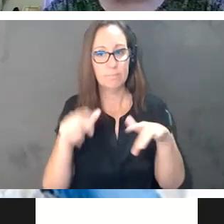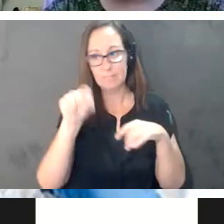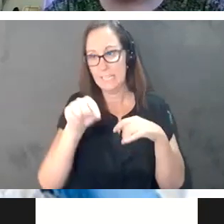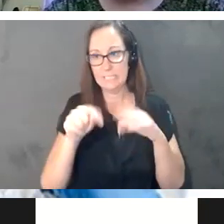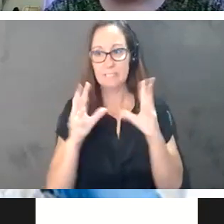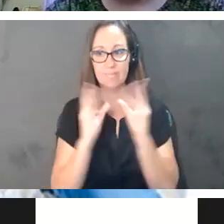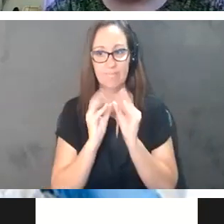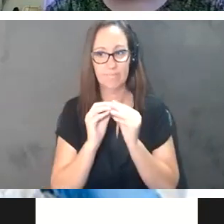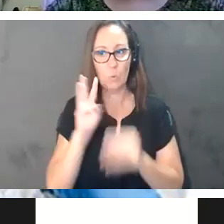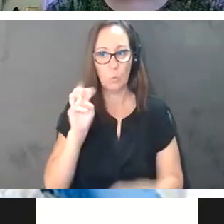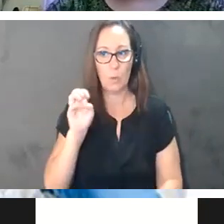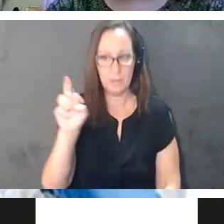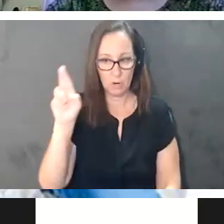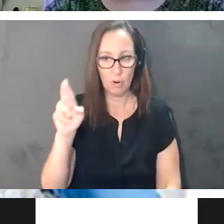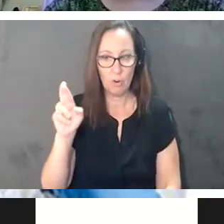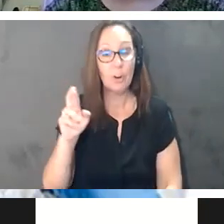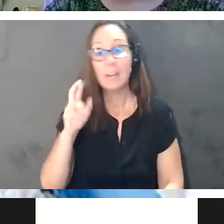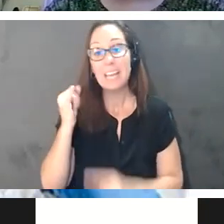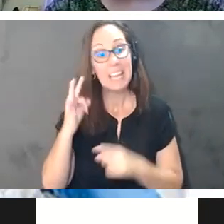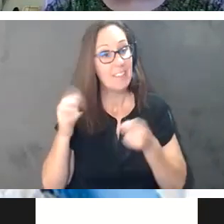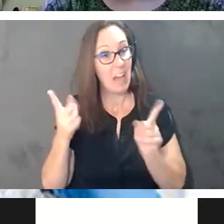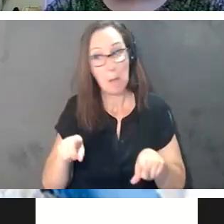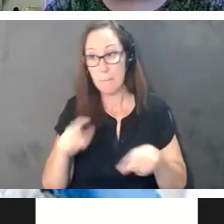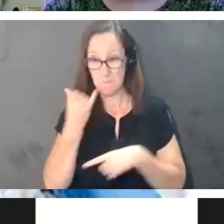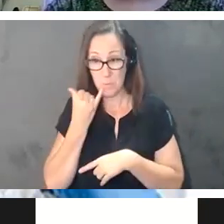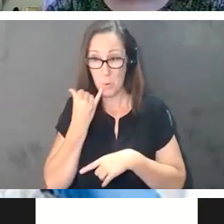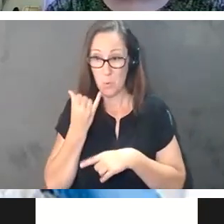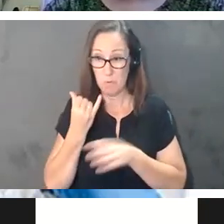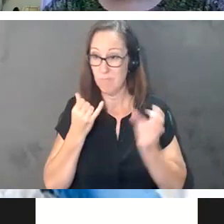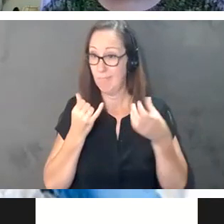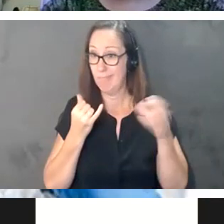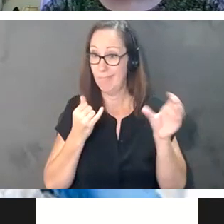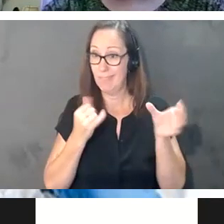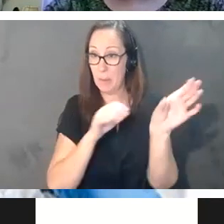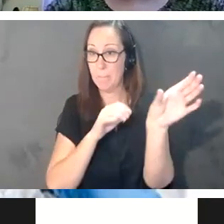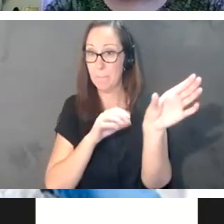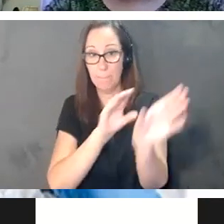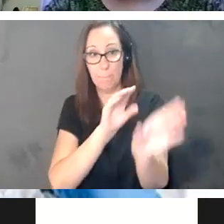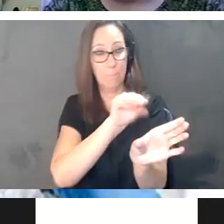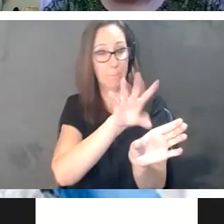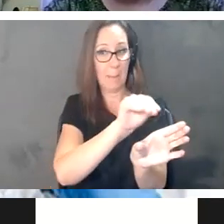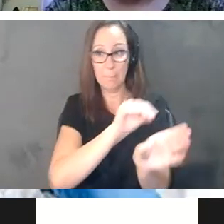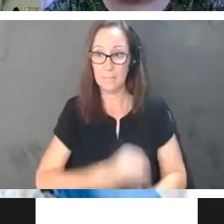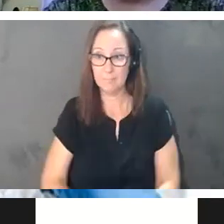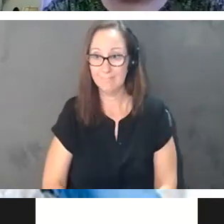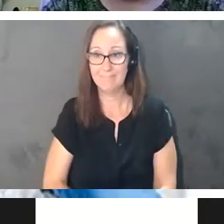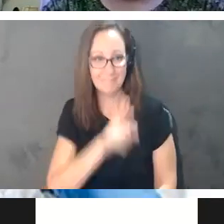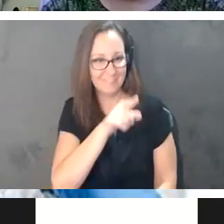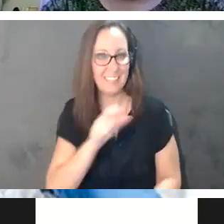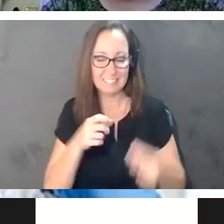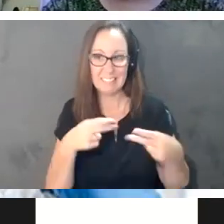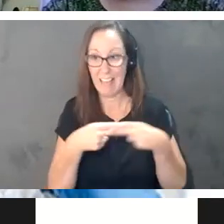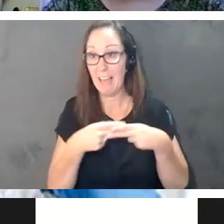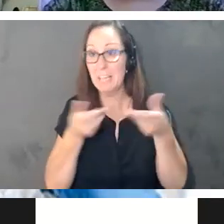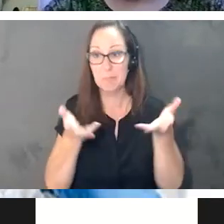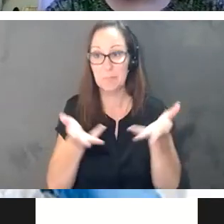me, today's webinar. But if you have your phone handy, I would encourage you just to snap a photo of this slide,